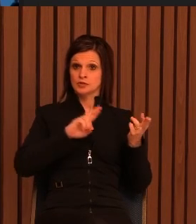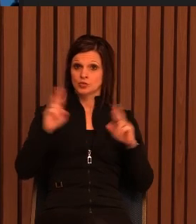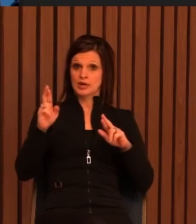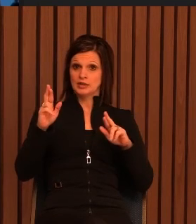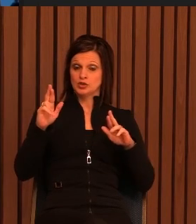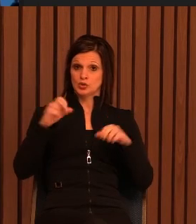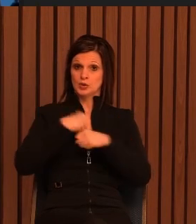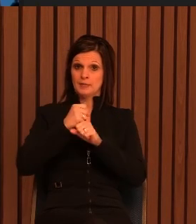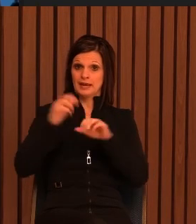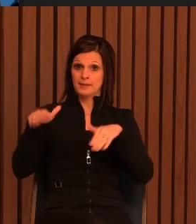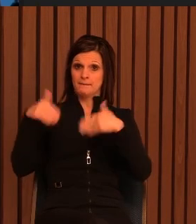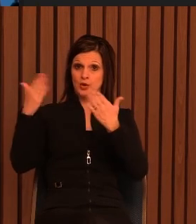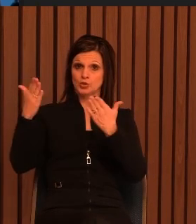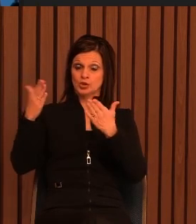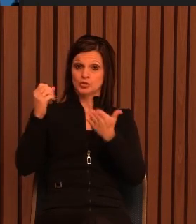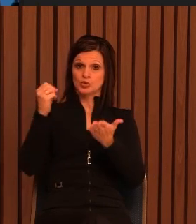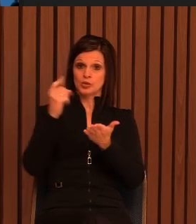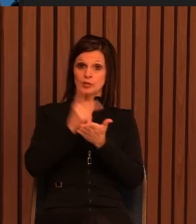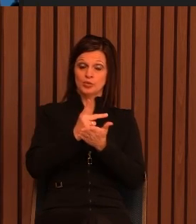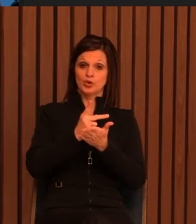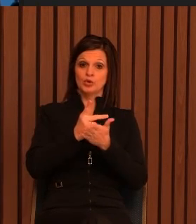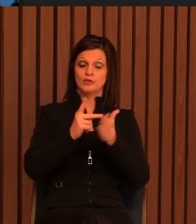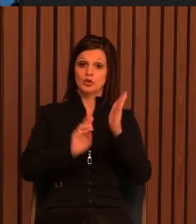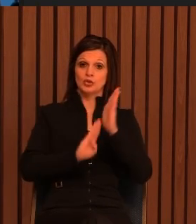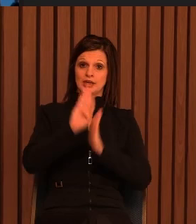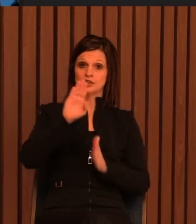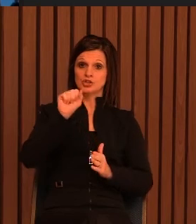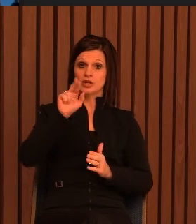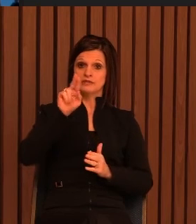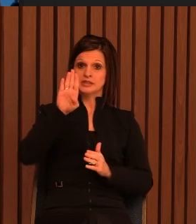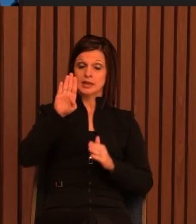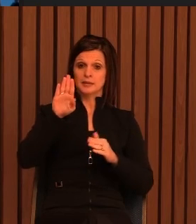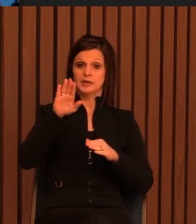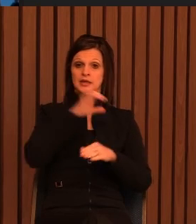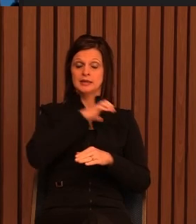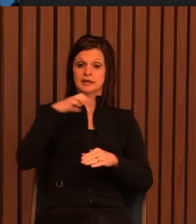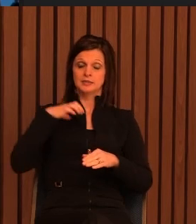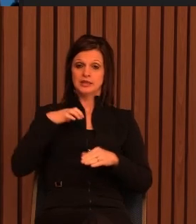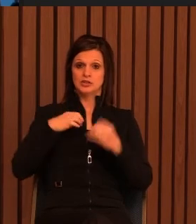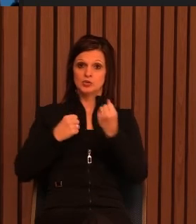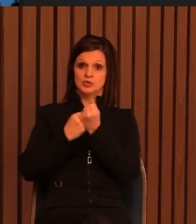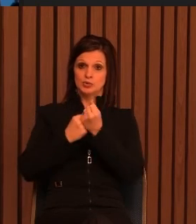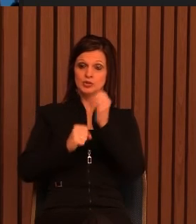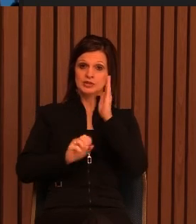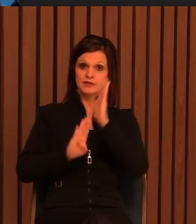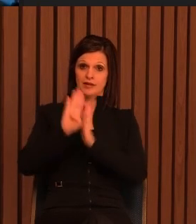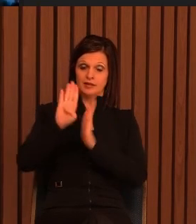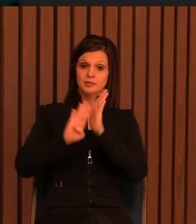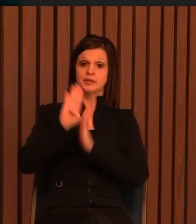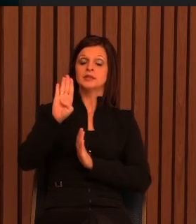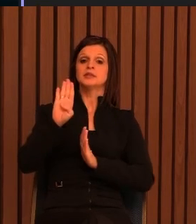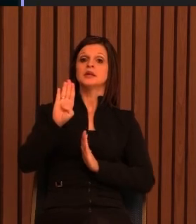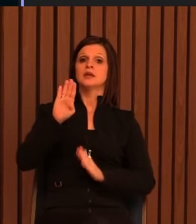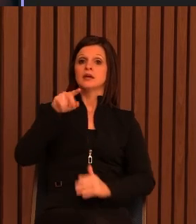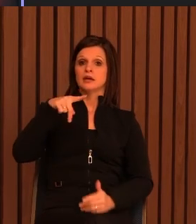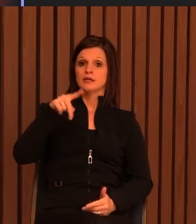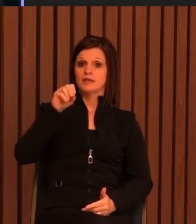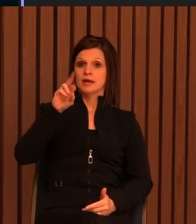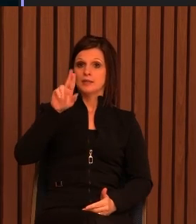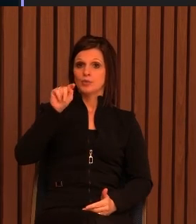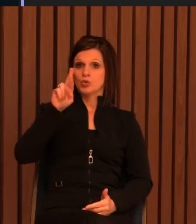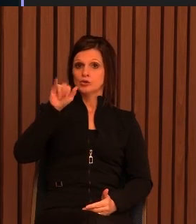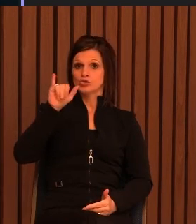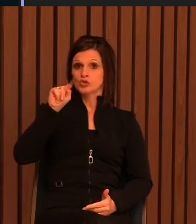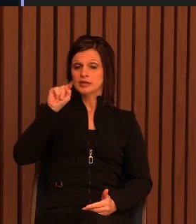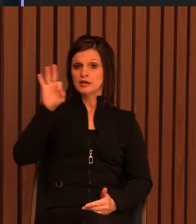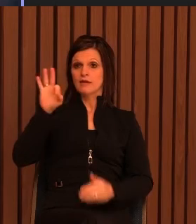motion to approve the creation of a subcommittee to support the development of a state-level portrait of a learner graduate and identify next